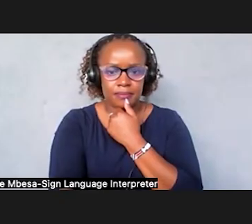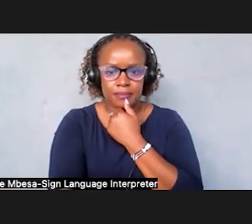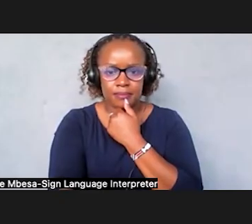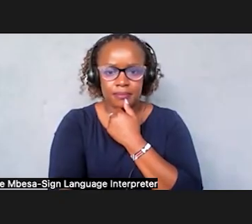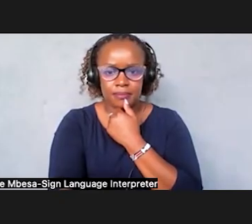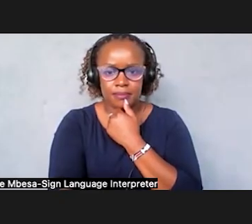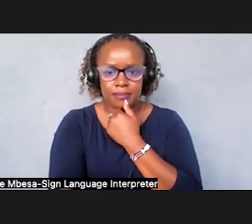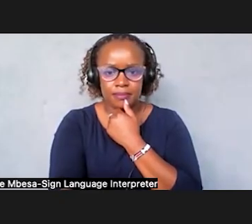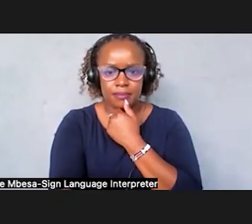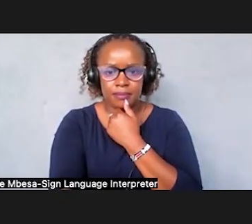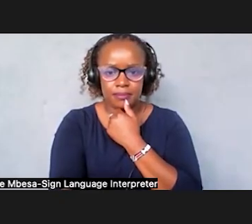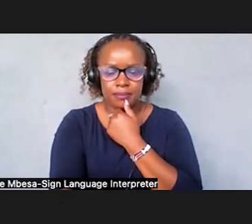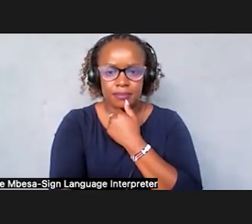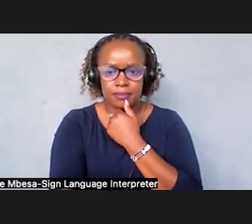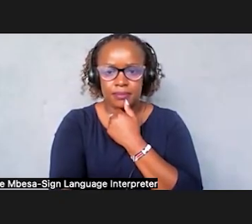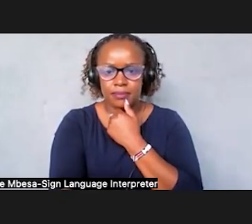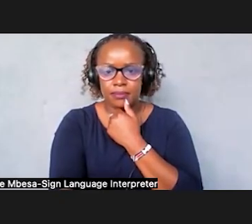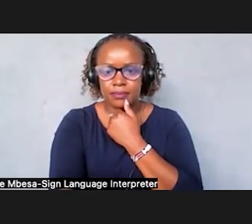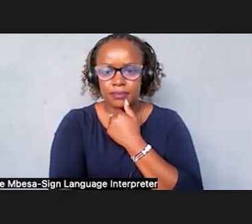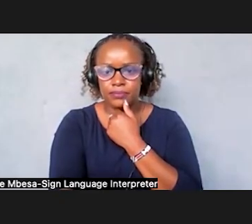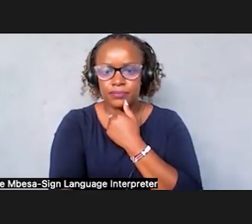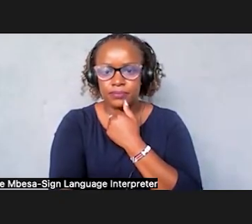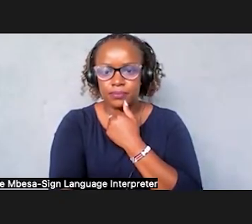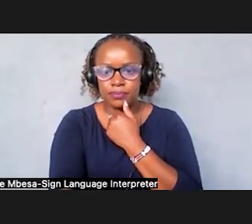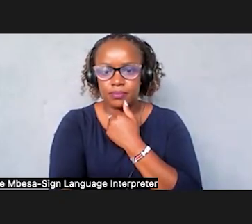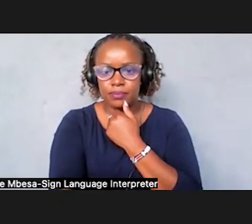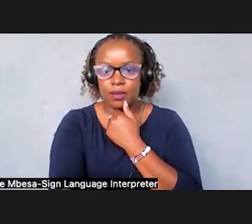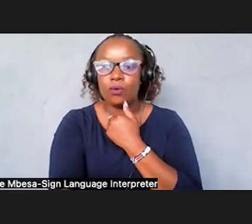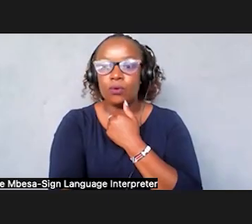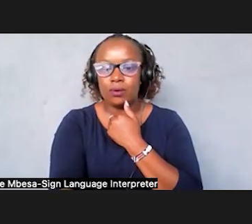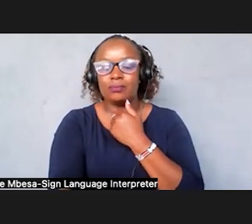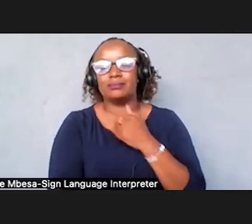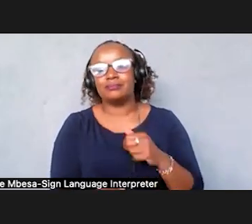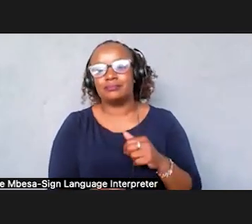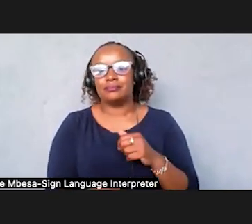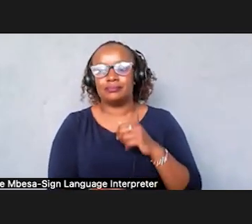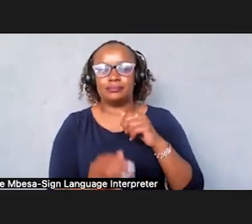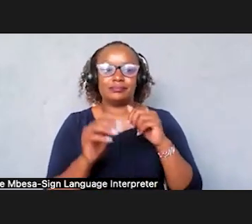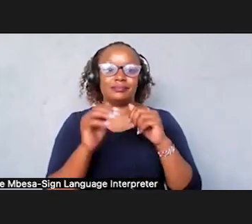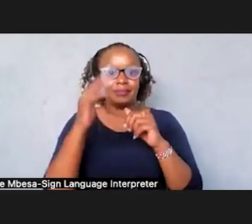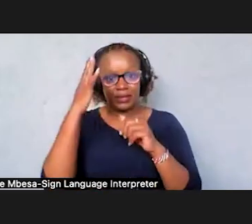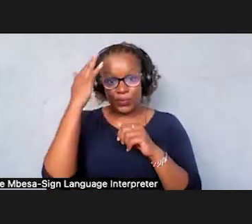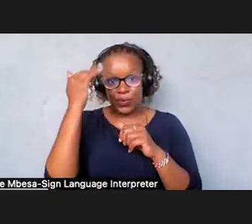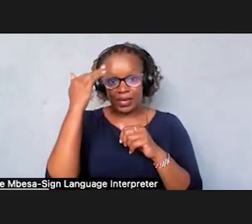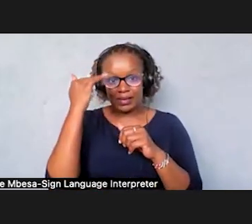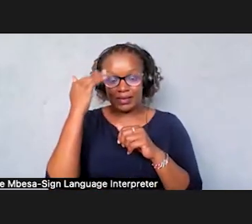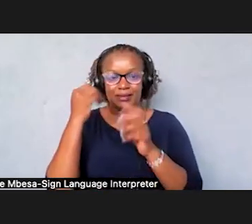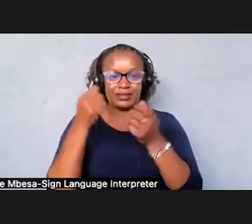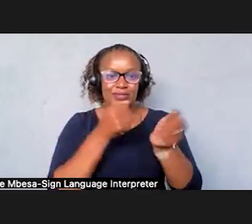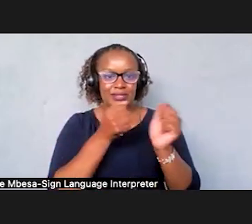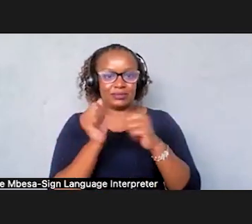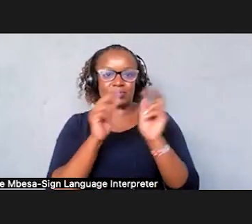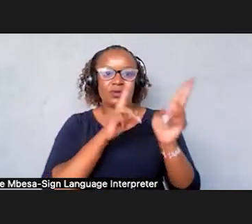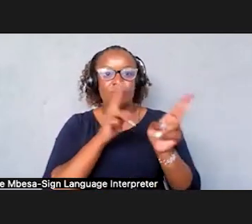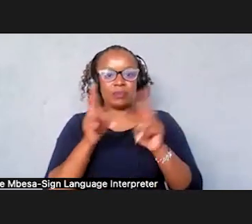people from, the grassroots level all the way to the national coordination. So our strategies normally focus